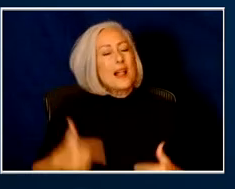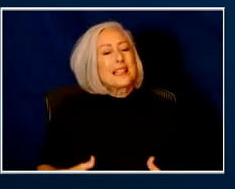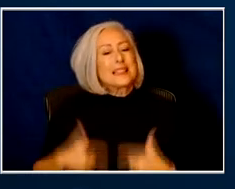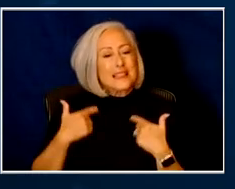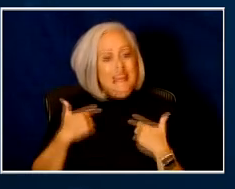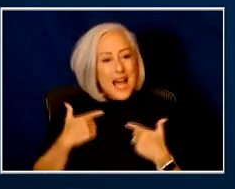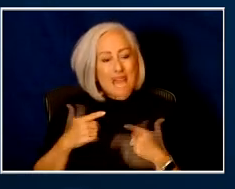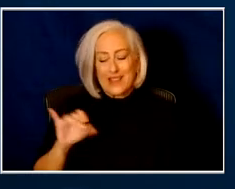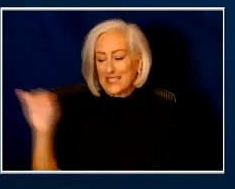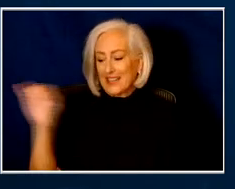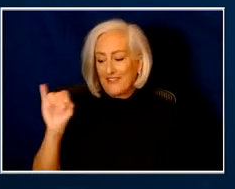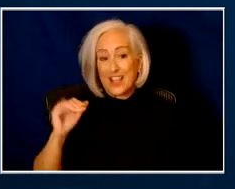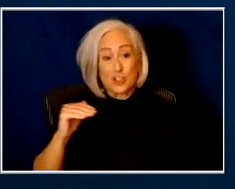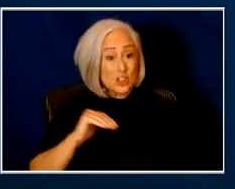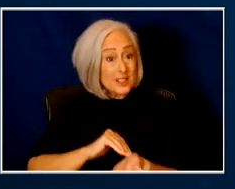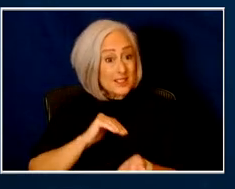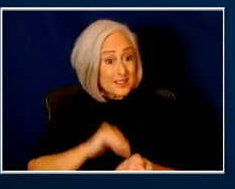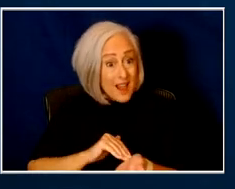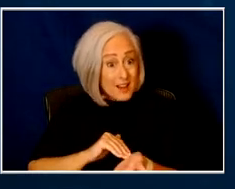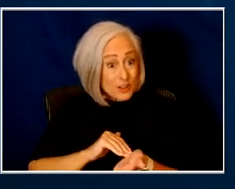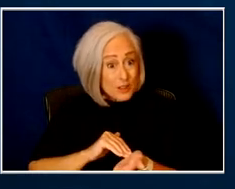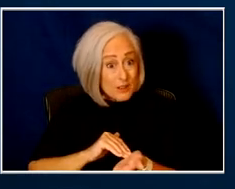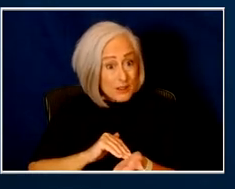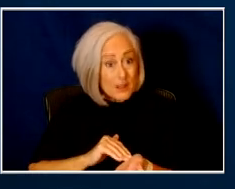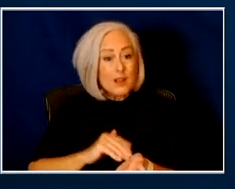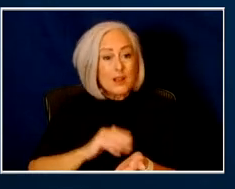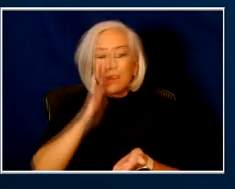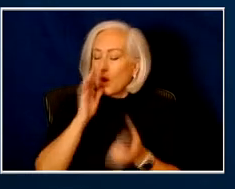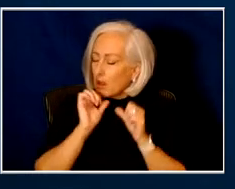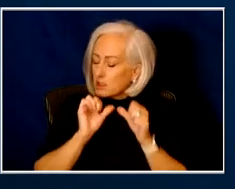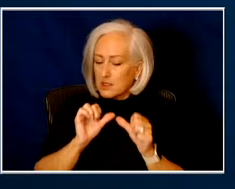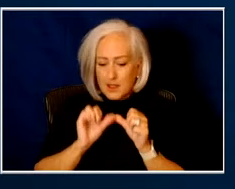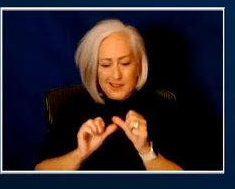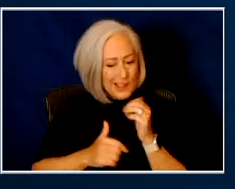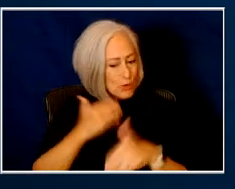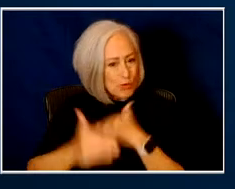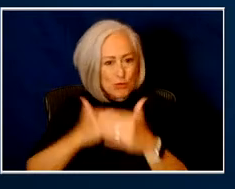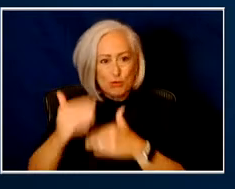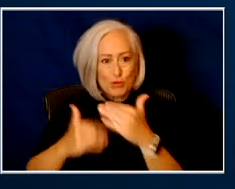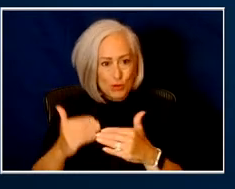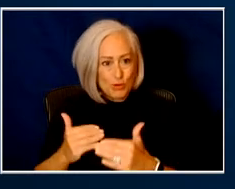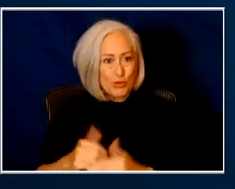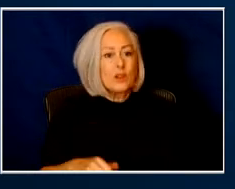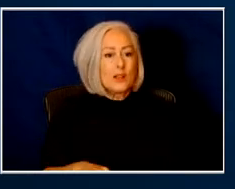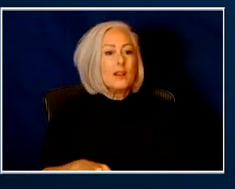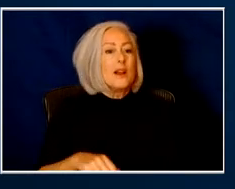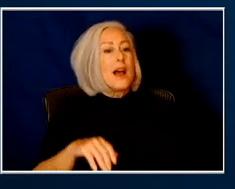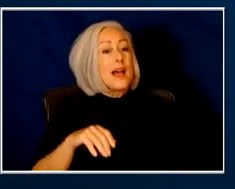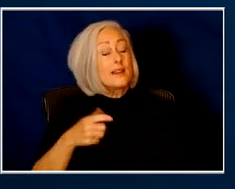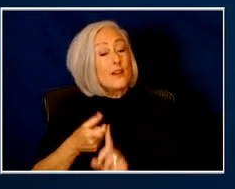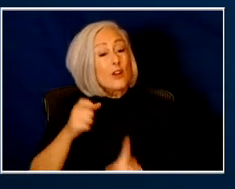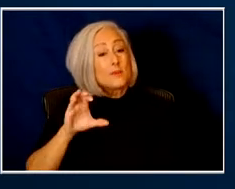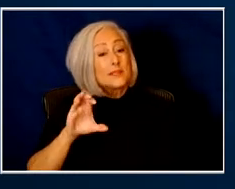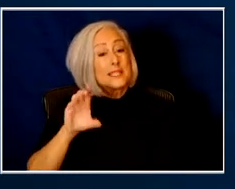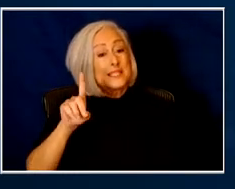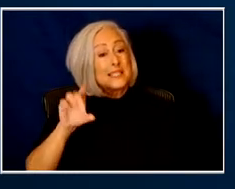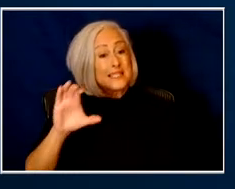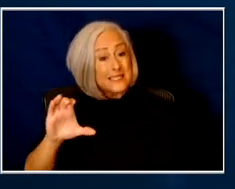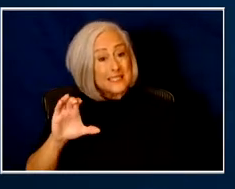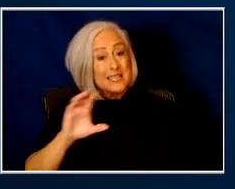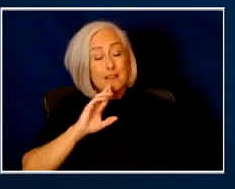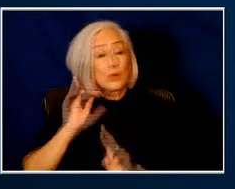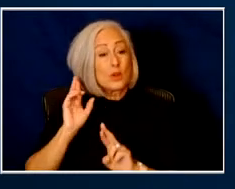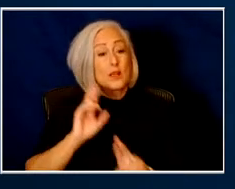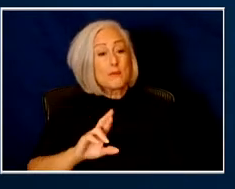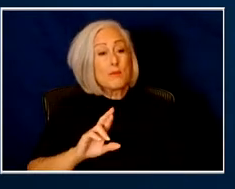only the RSV like you talked about there was recently mmwr out of CDC uh the report about the increase in